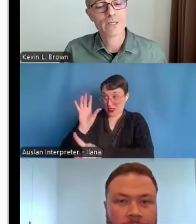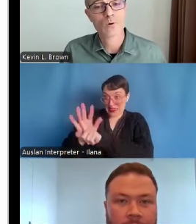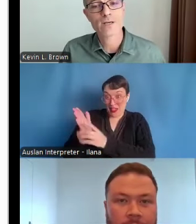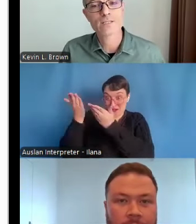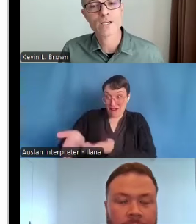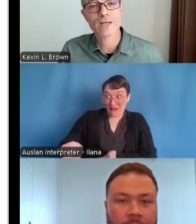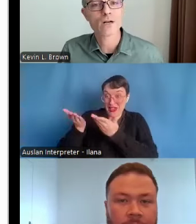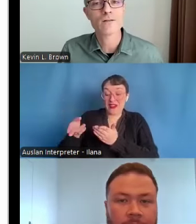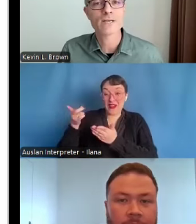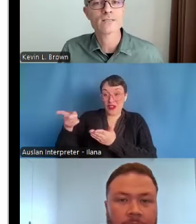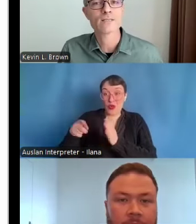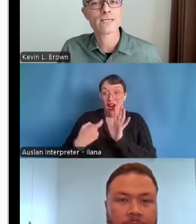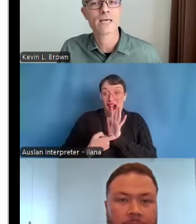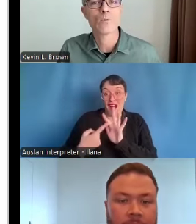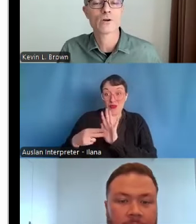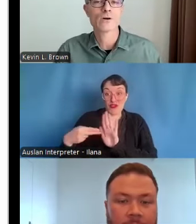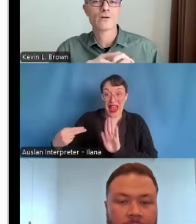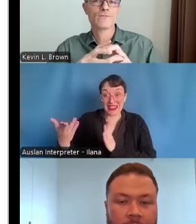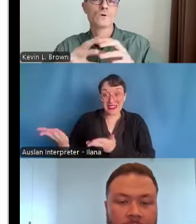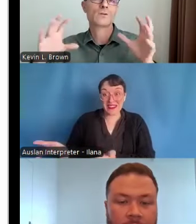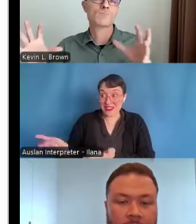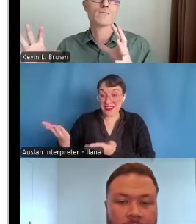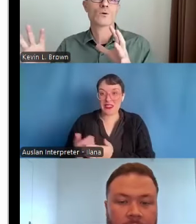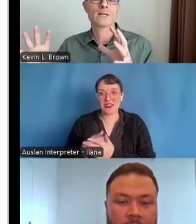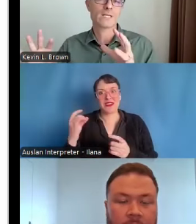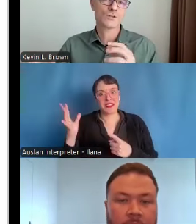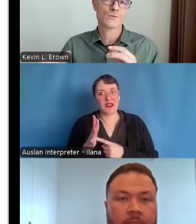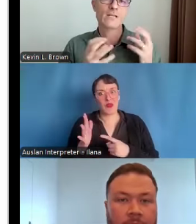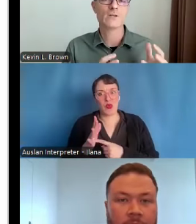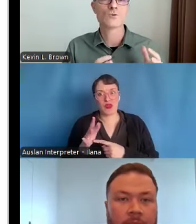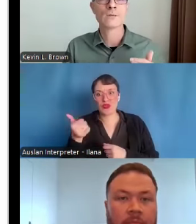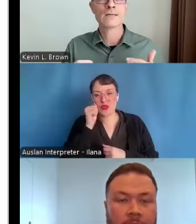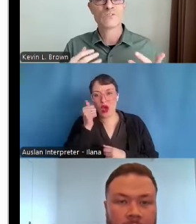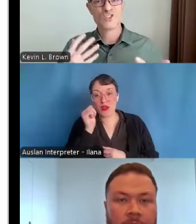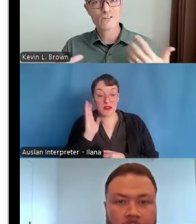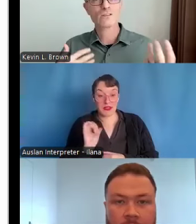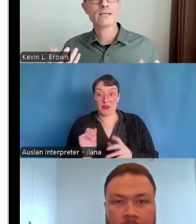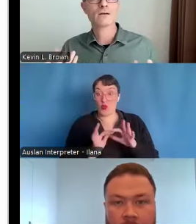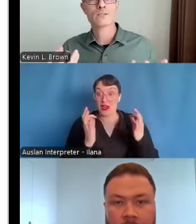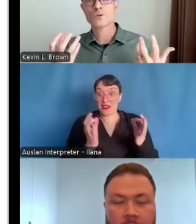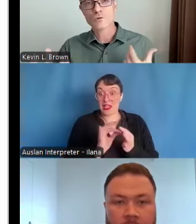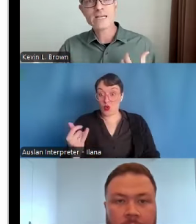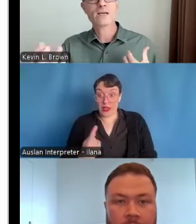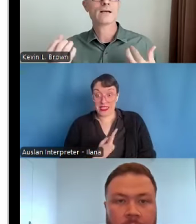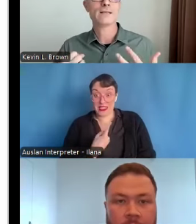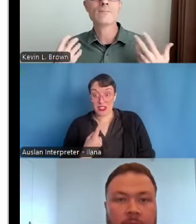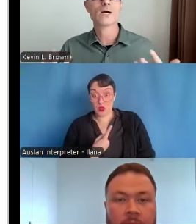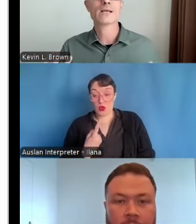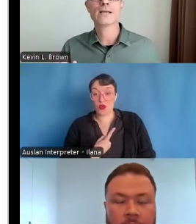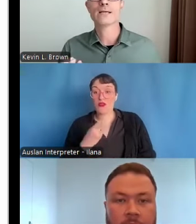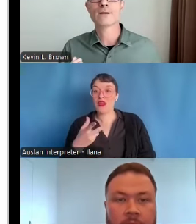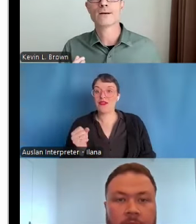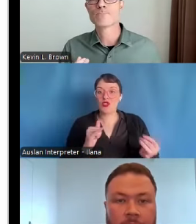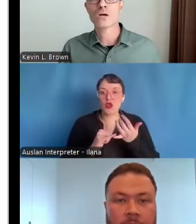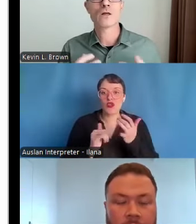something really important to note in all of this is that whether you're a full nonprofit organization or an individual, generally on social media and email